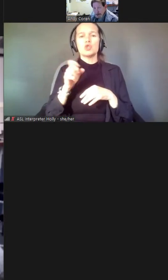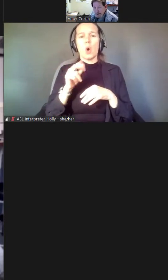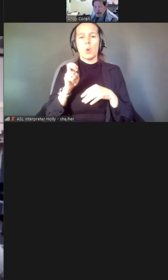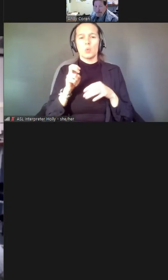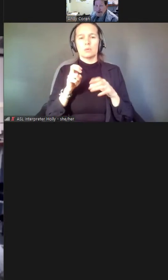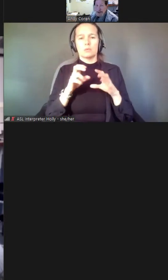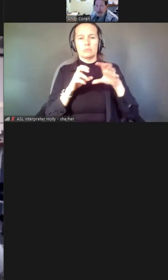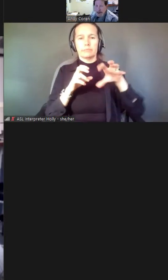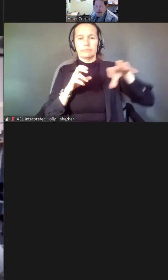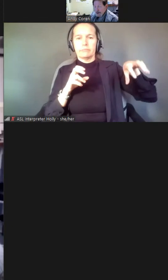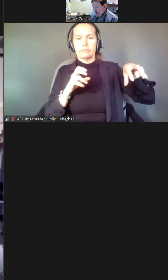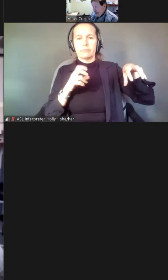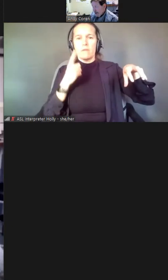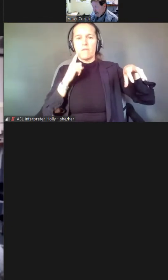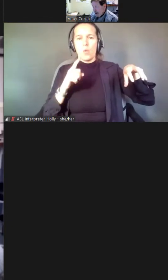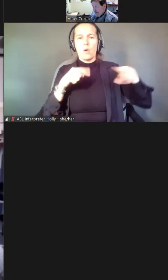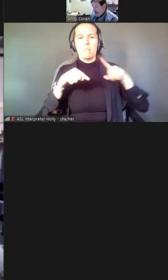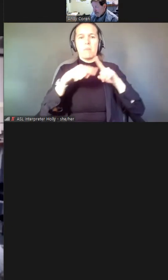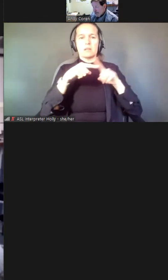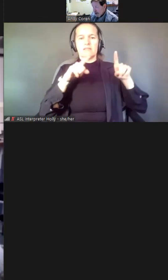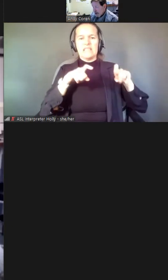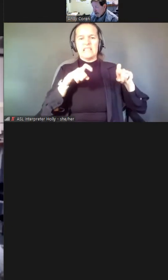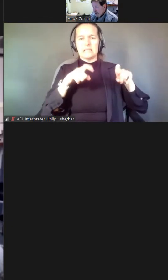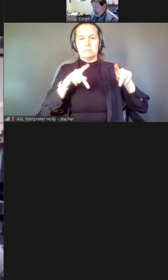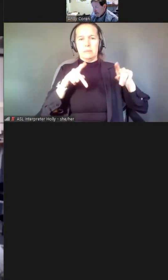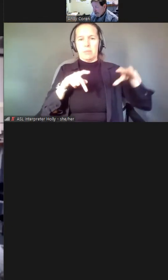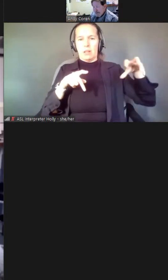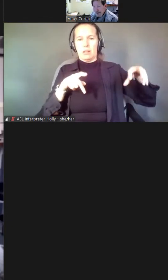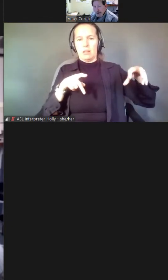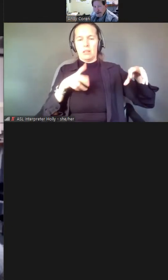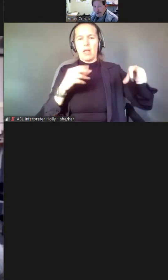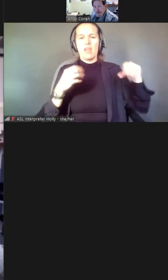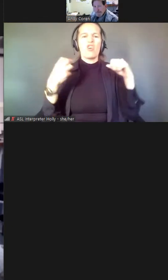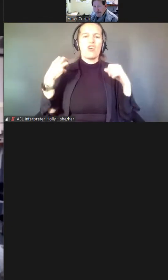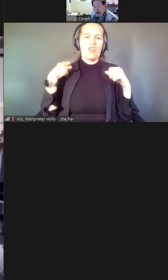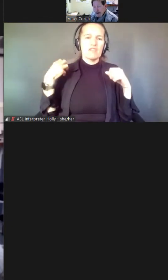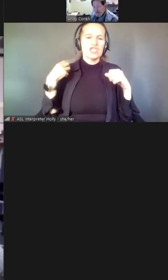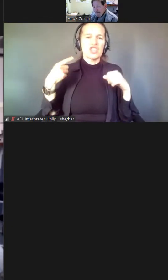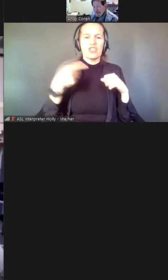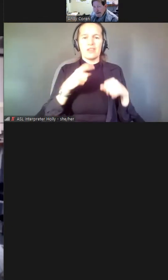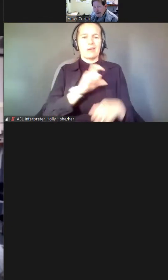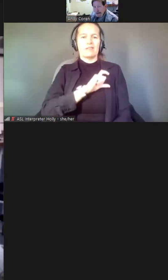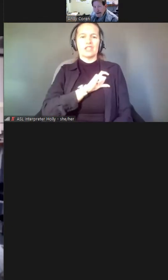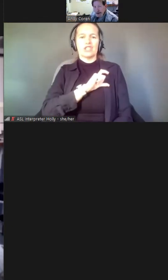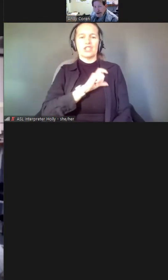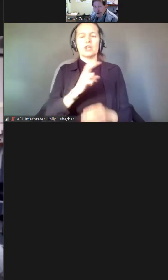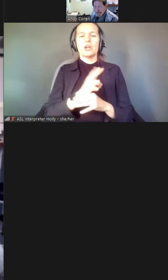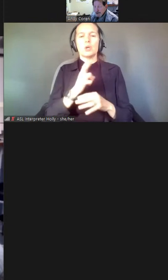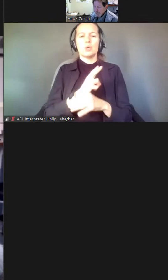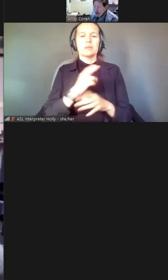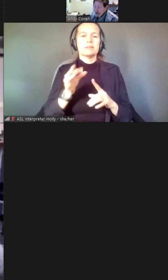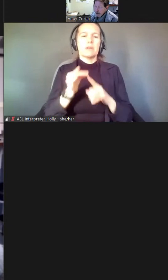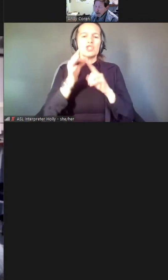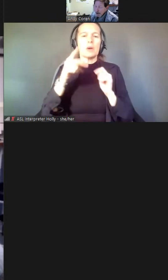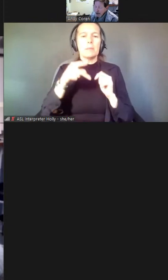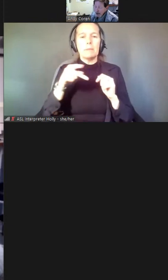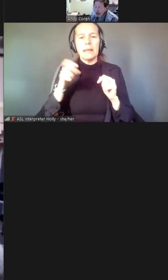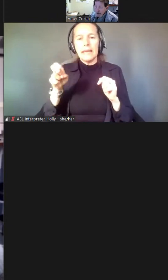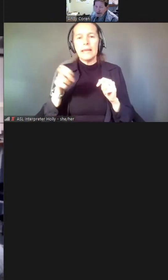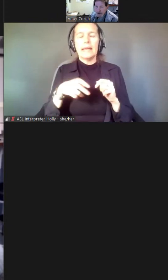is positive, and the officers are using special PPE and changing it